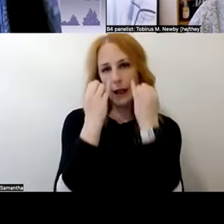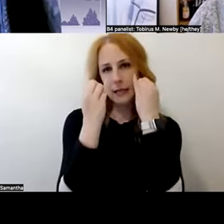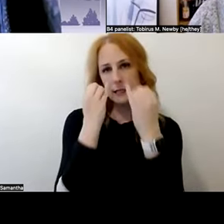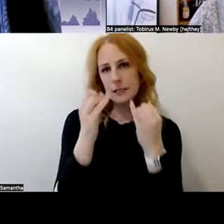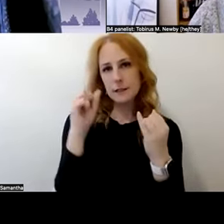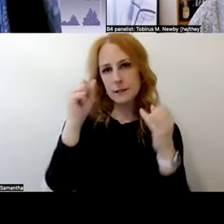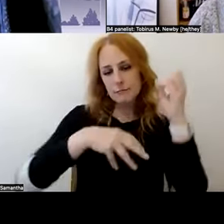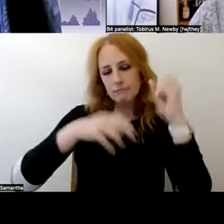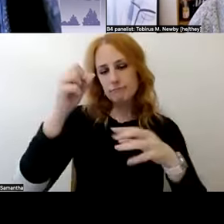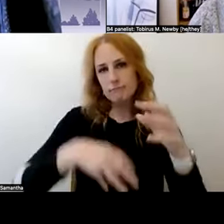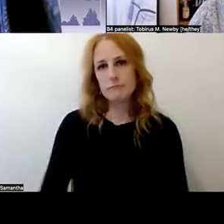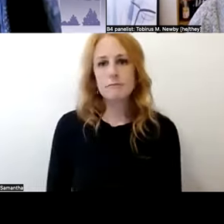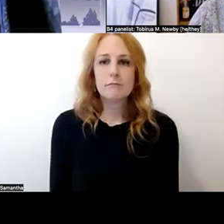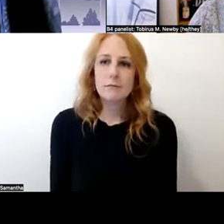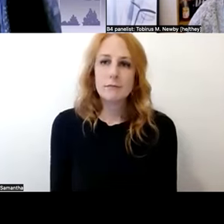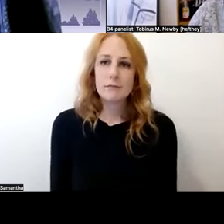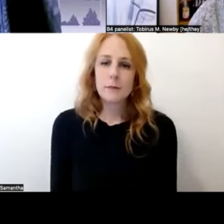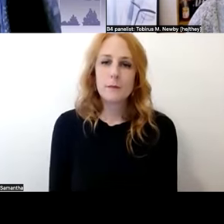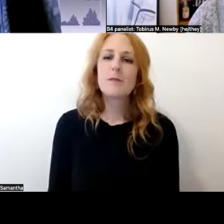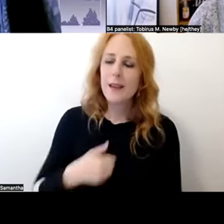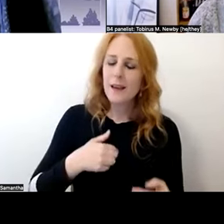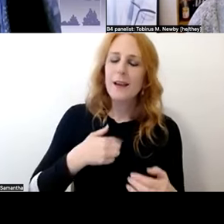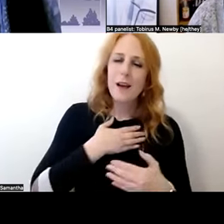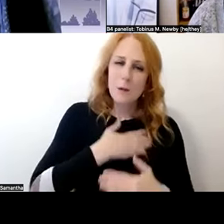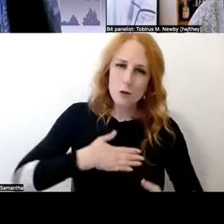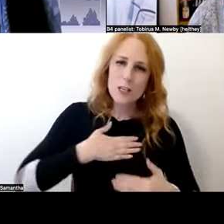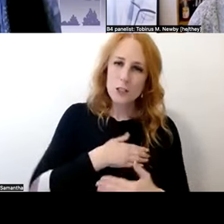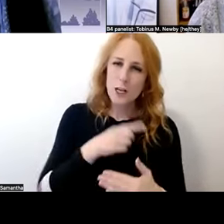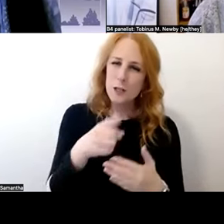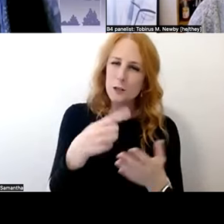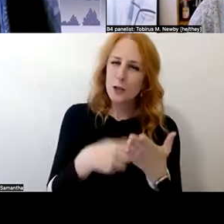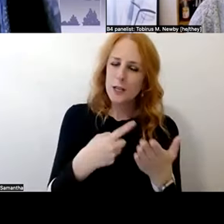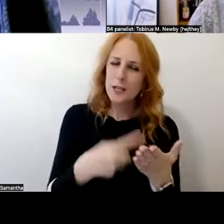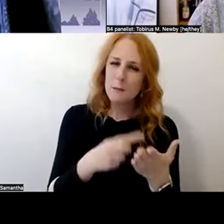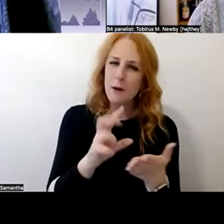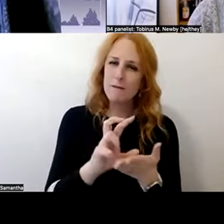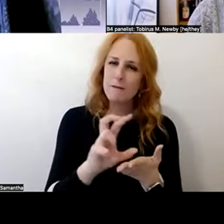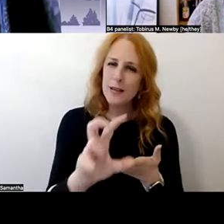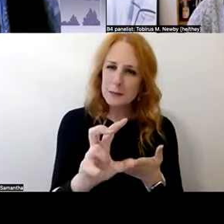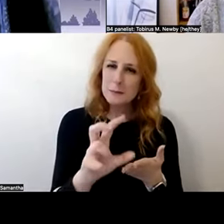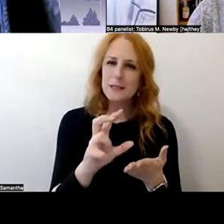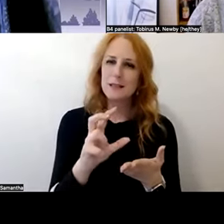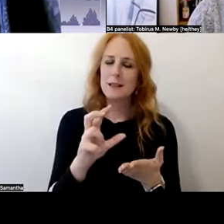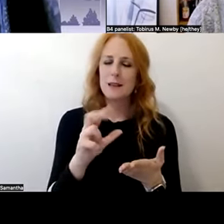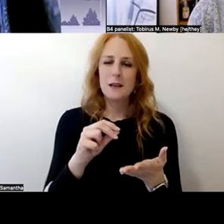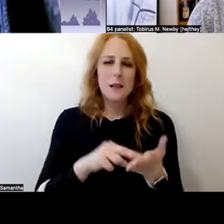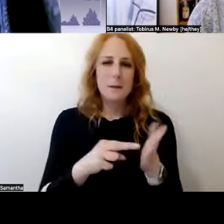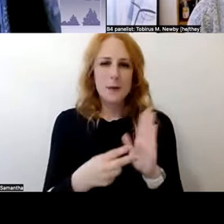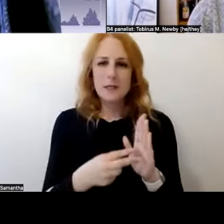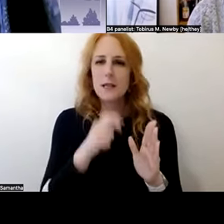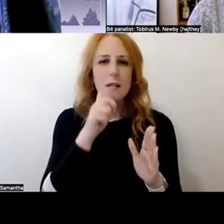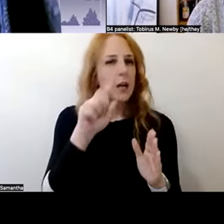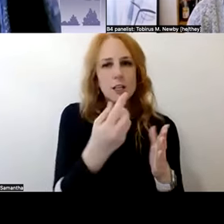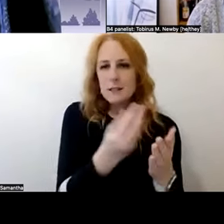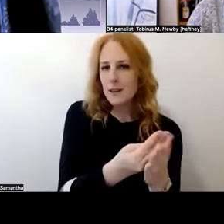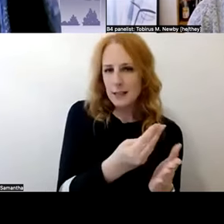I appreciate, cici, you naming the investments, right? And investments are much broader than financial